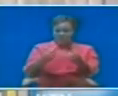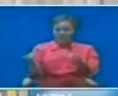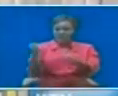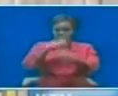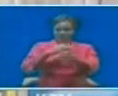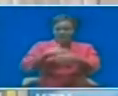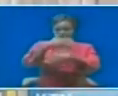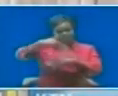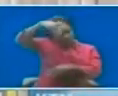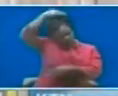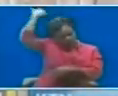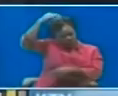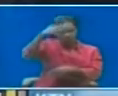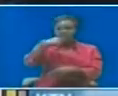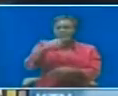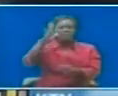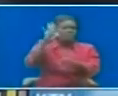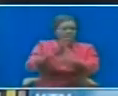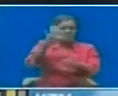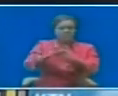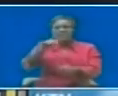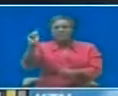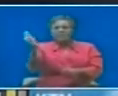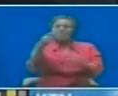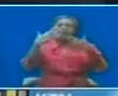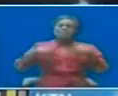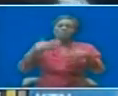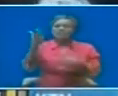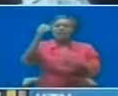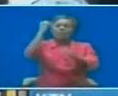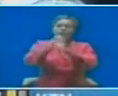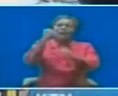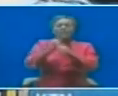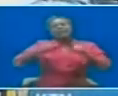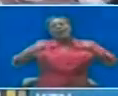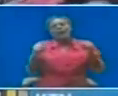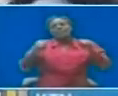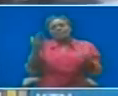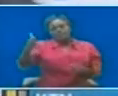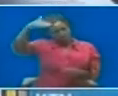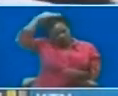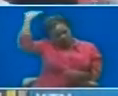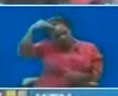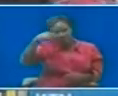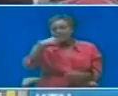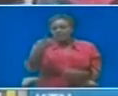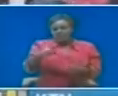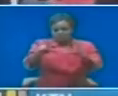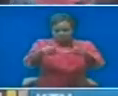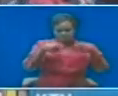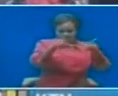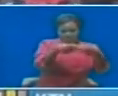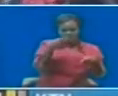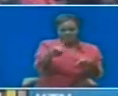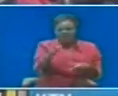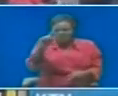Saudi Arabia government noted that thousands of Kenyans were actually working happily back in their country. The government further says the revocation of licenses